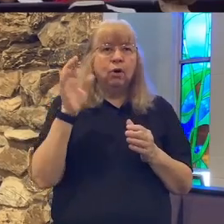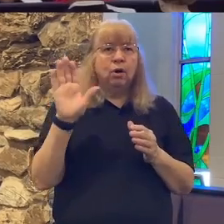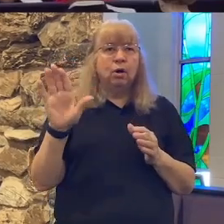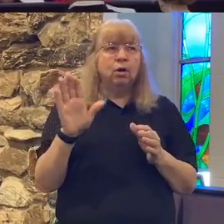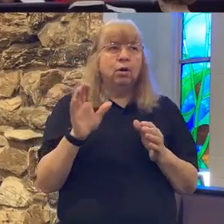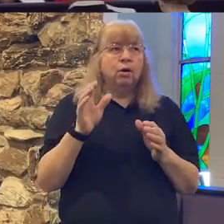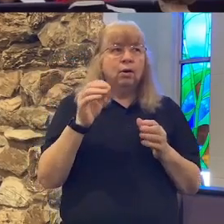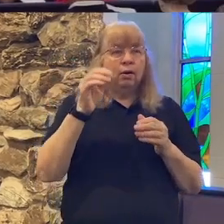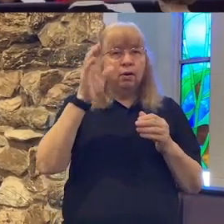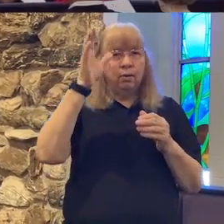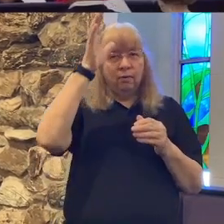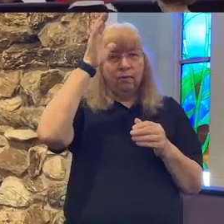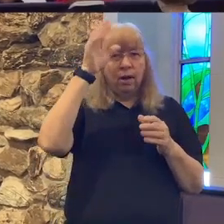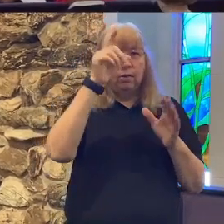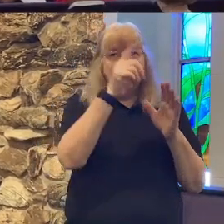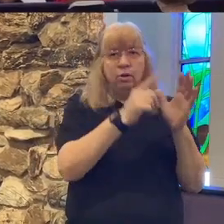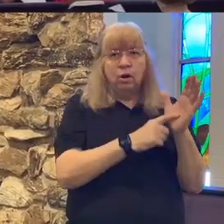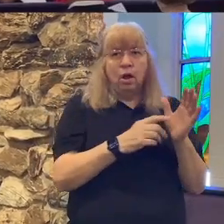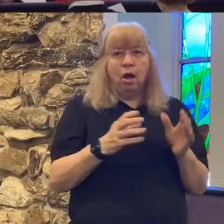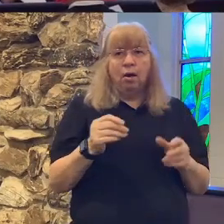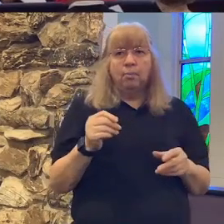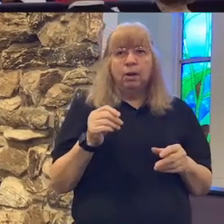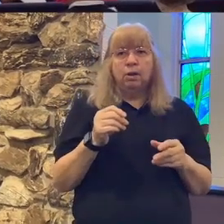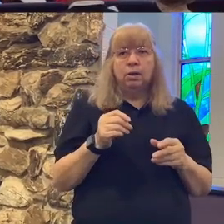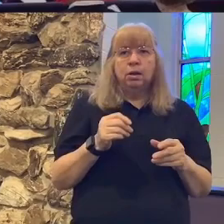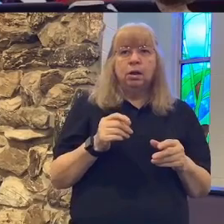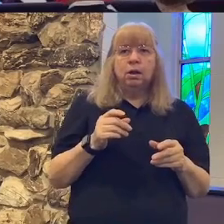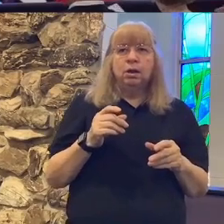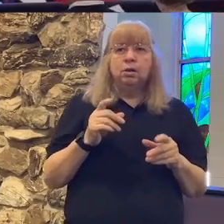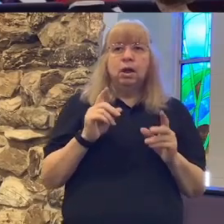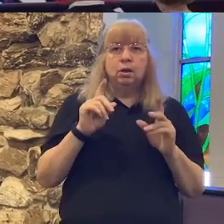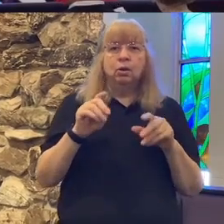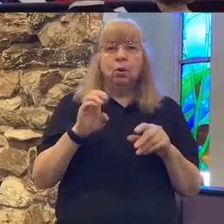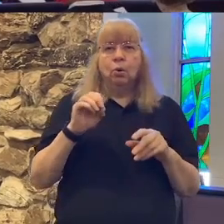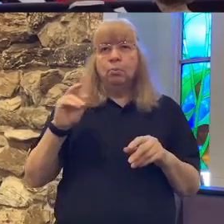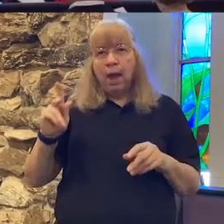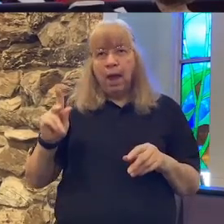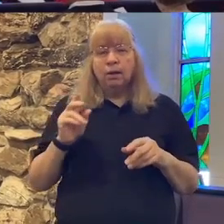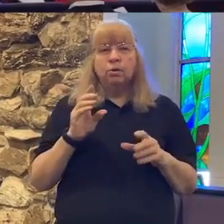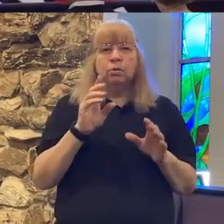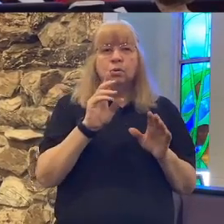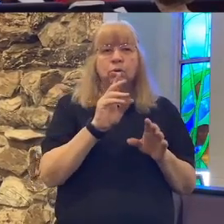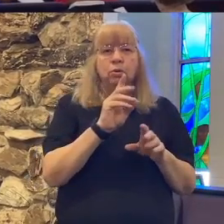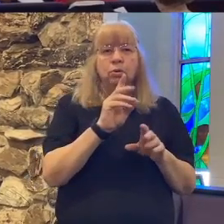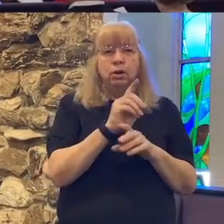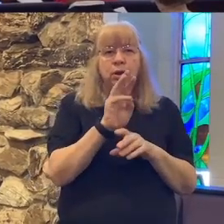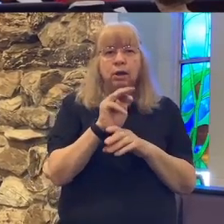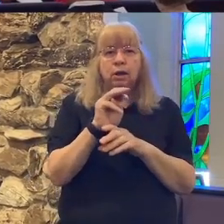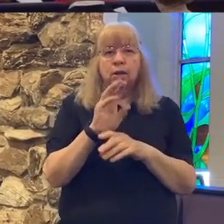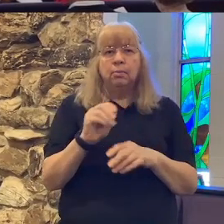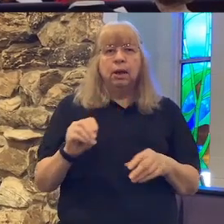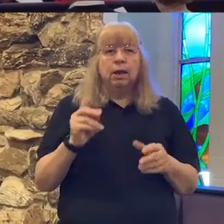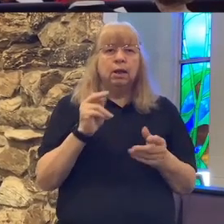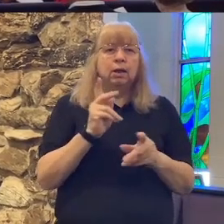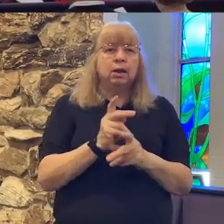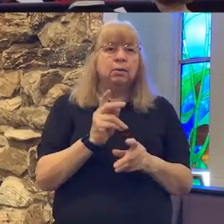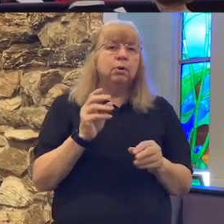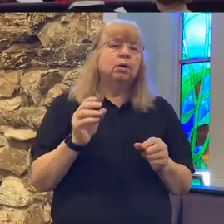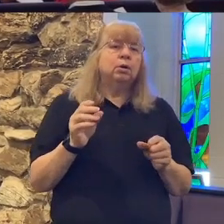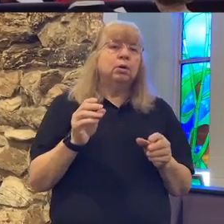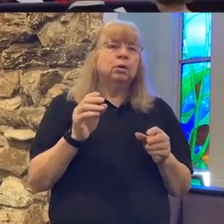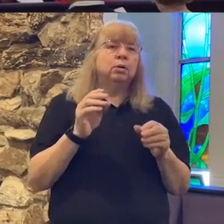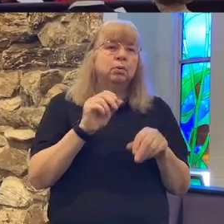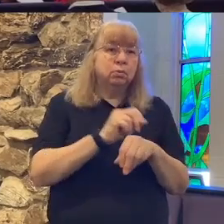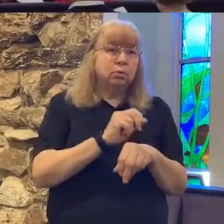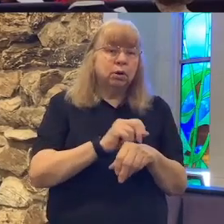up, but she just ran it because she's got to go back to Des Moines and trying to keep her job here and stuff, so